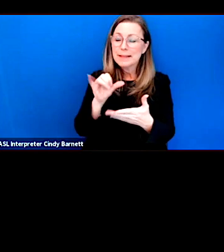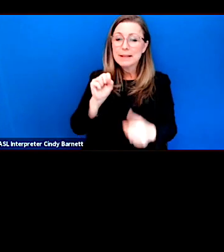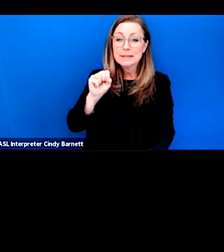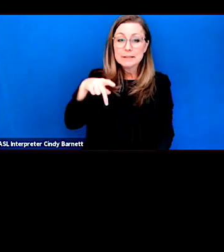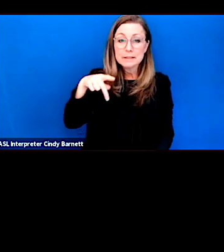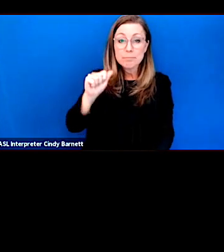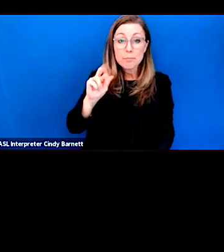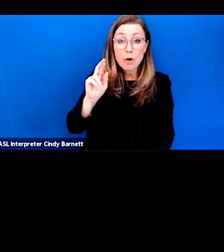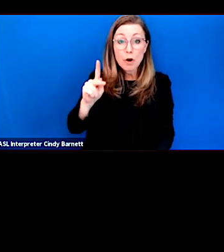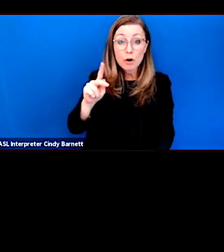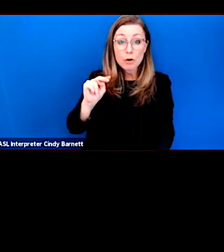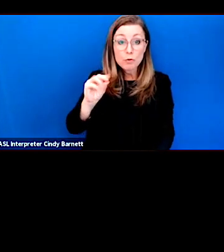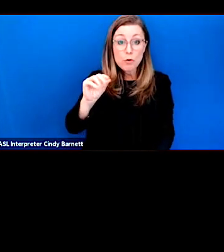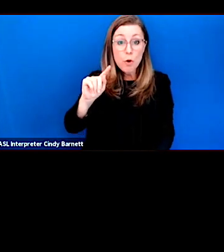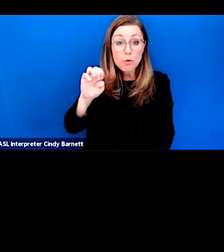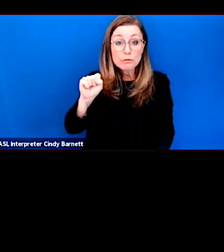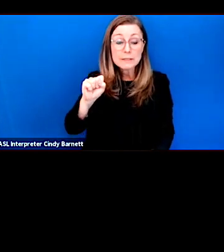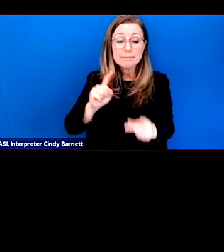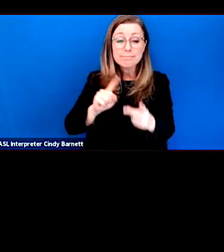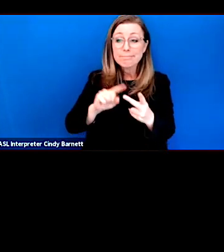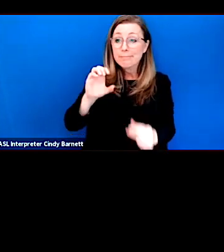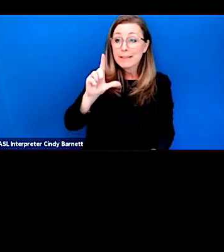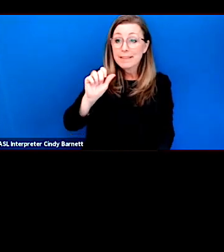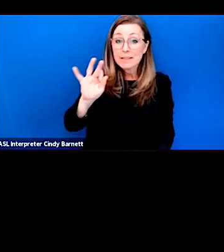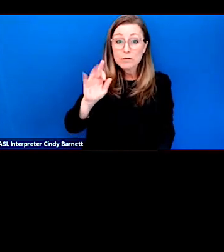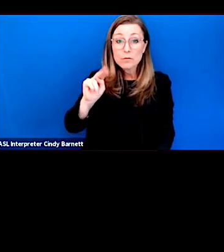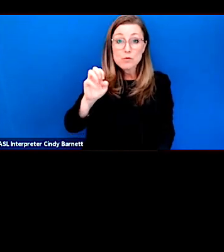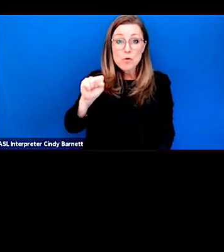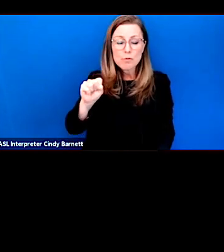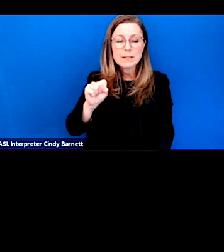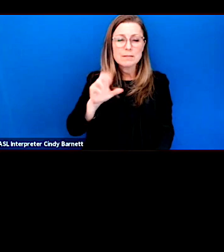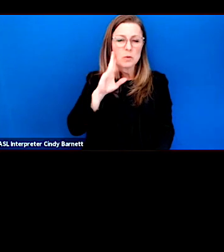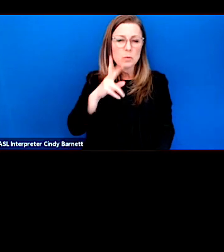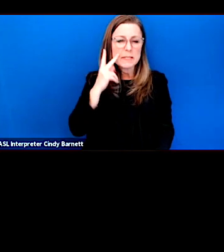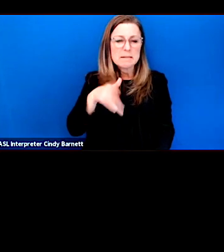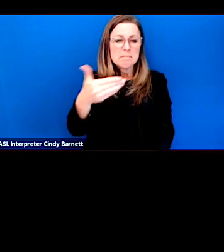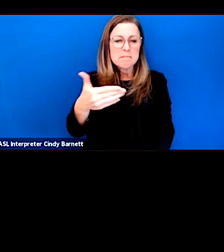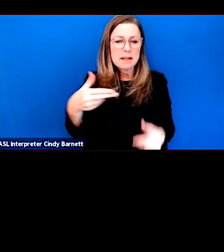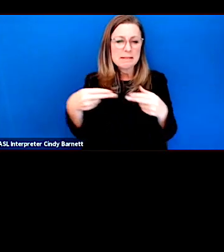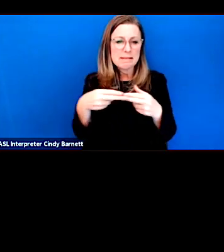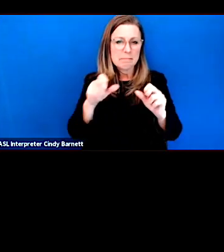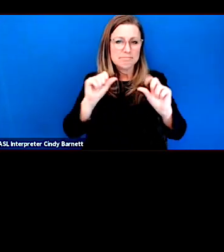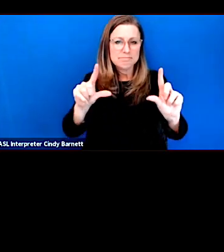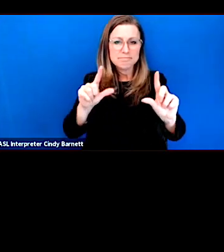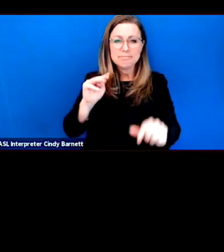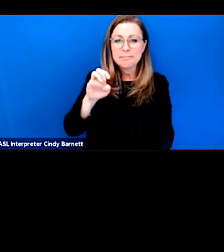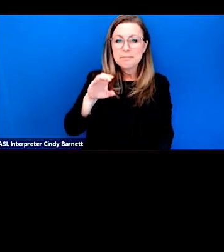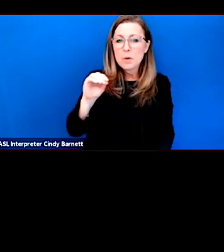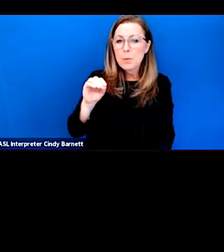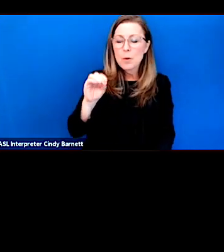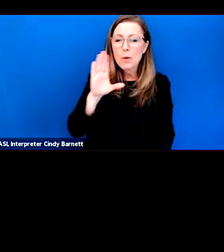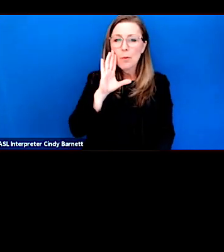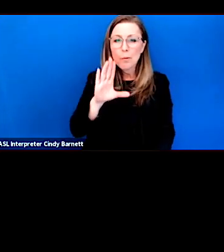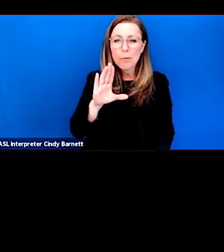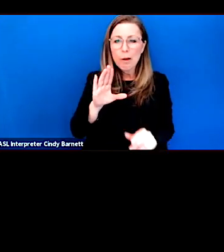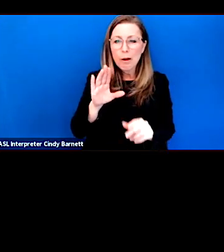notes. As I'll describe on the next slide, the memo will capture ideas and important quotes. On